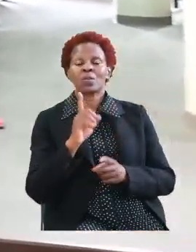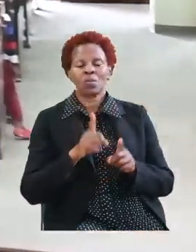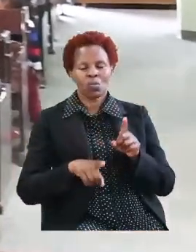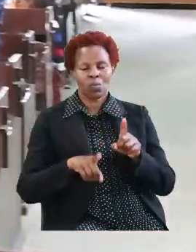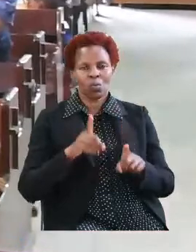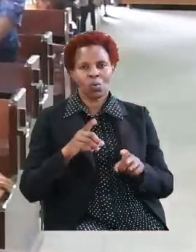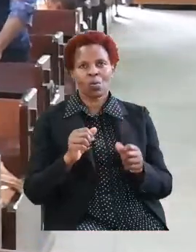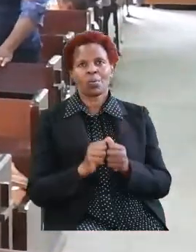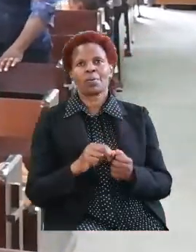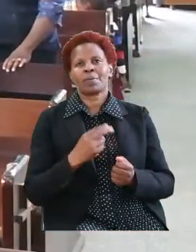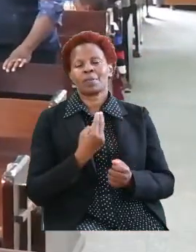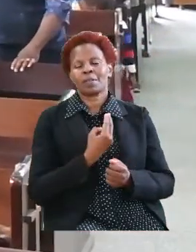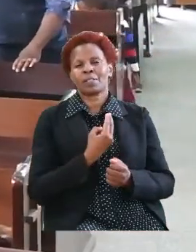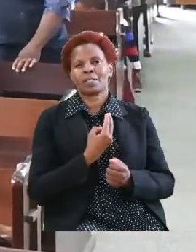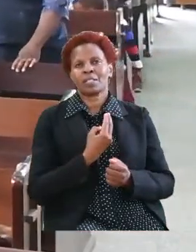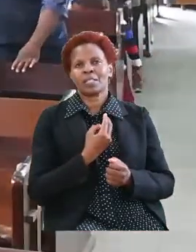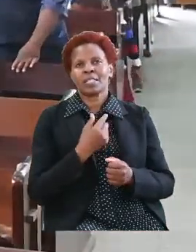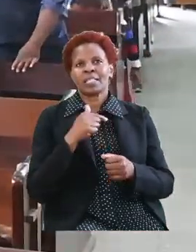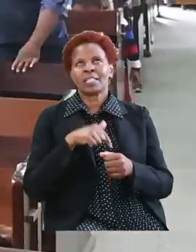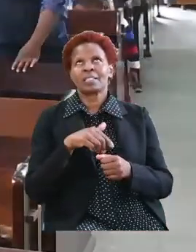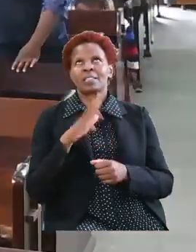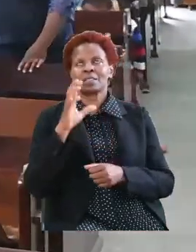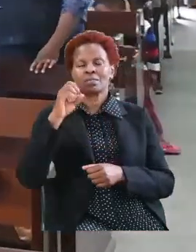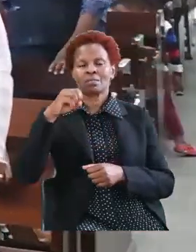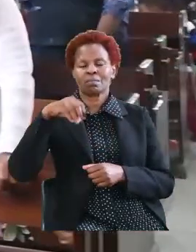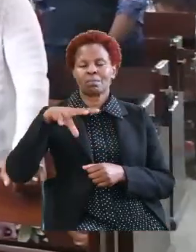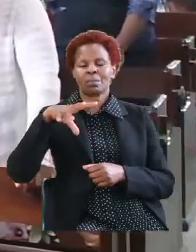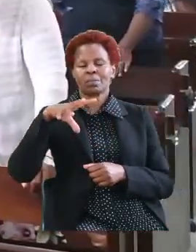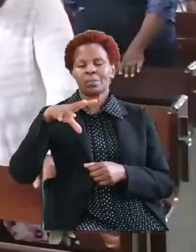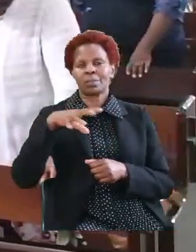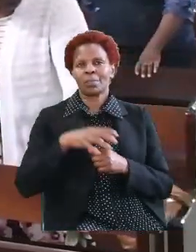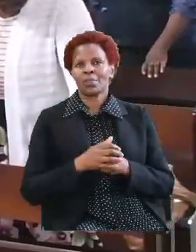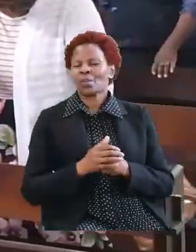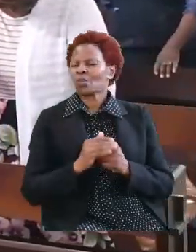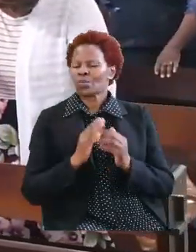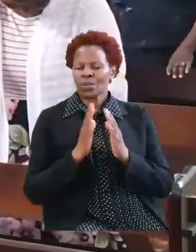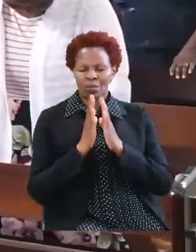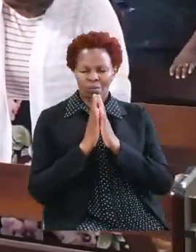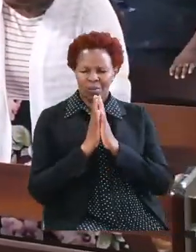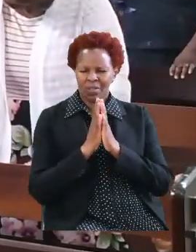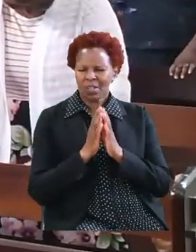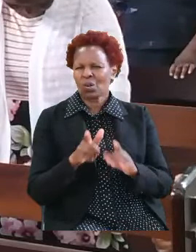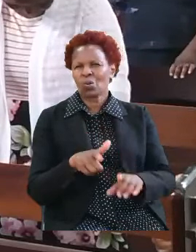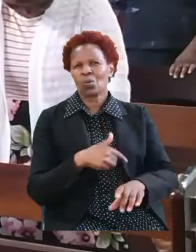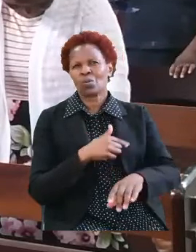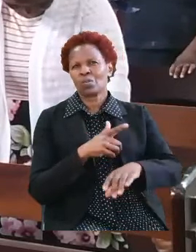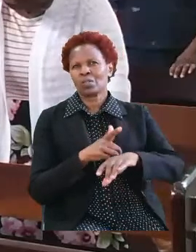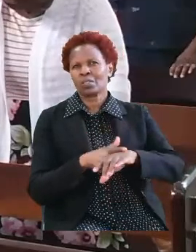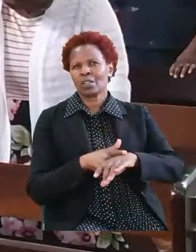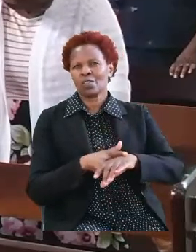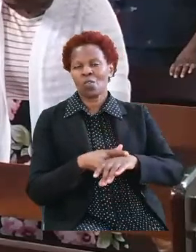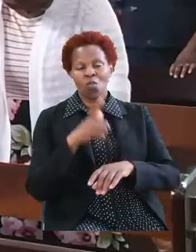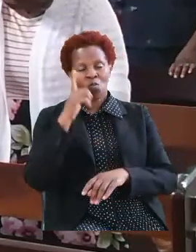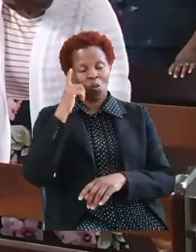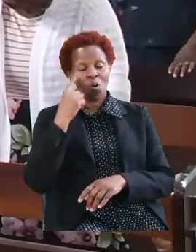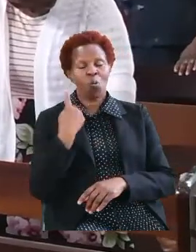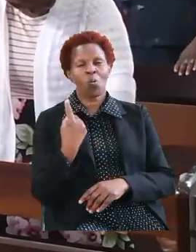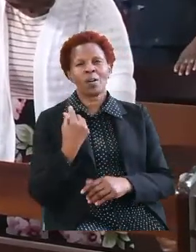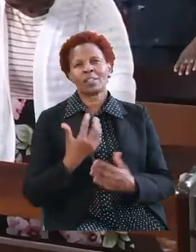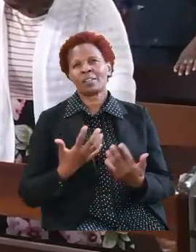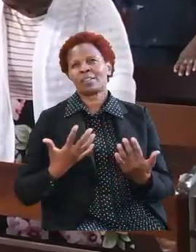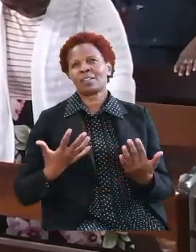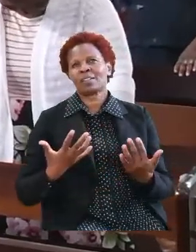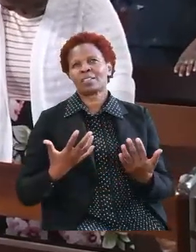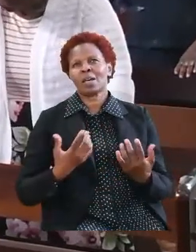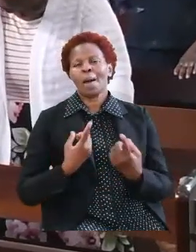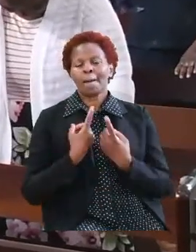us in the life that we are in. We have prayed for too long for one item,